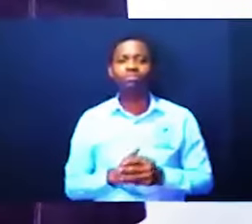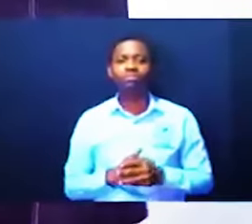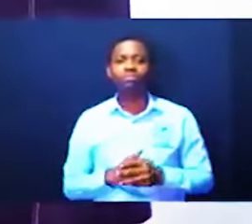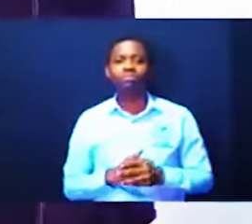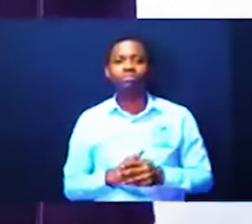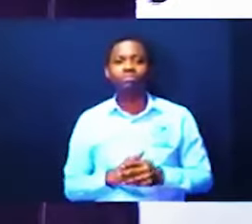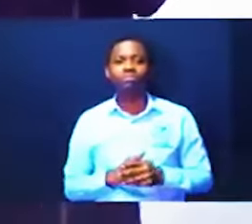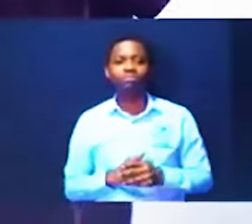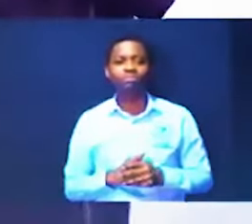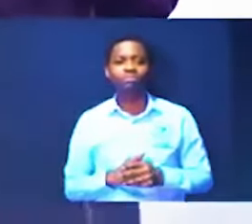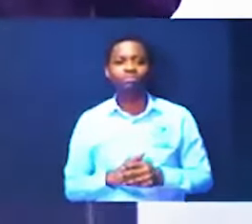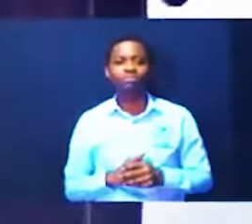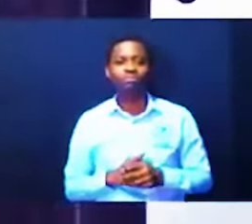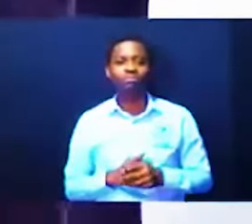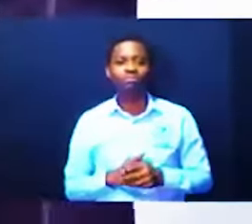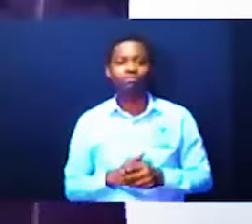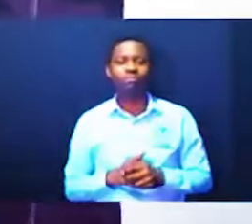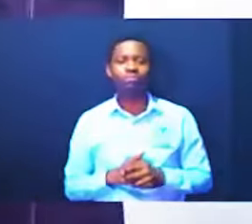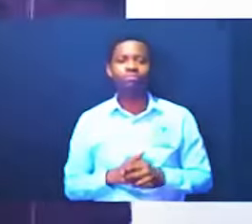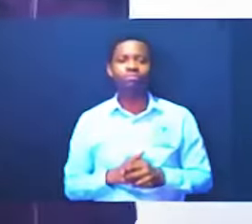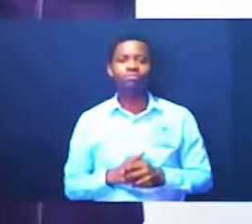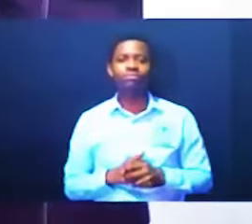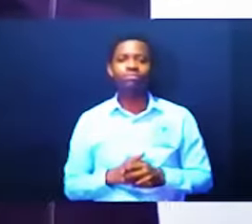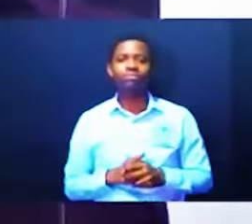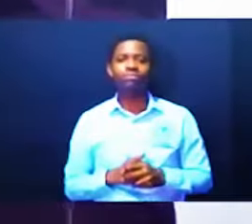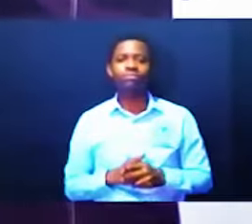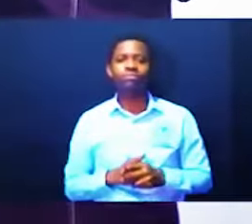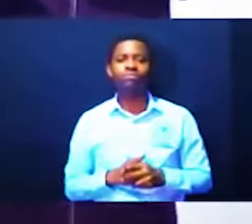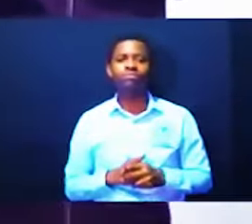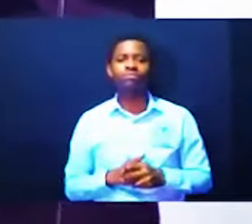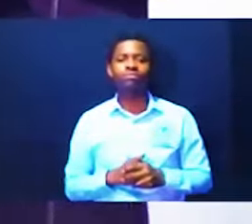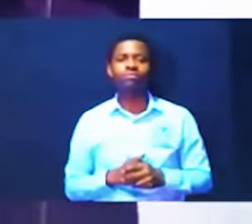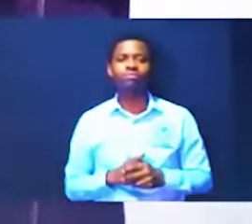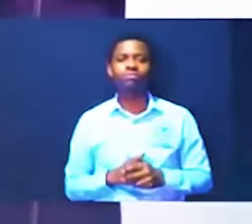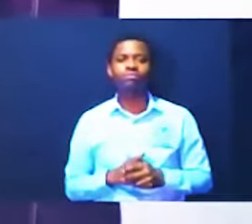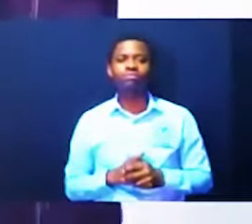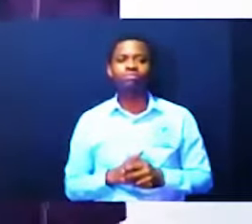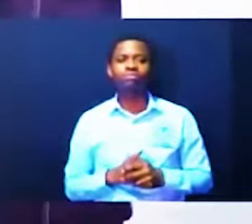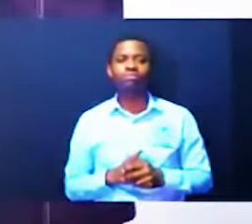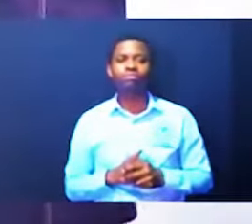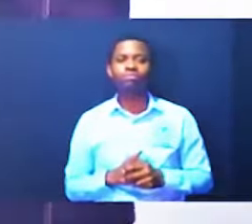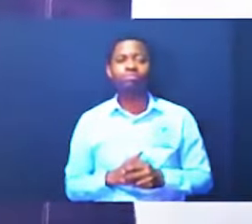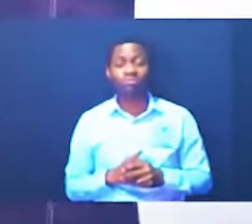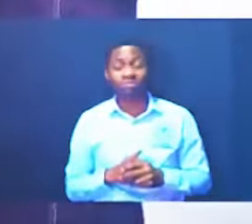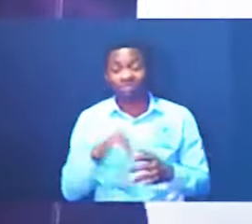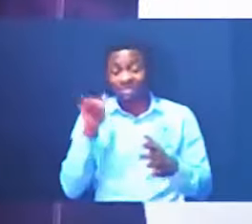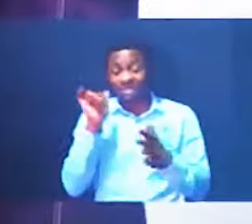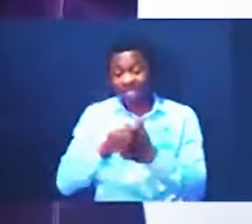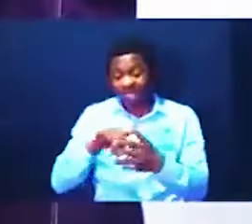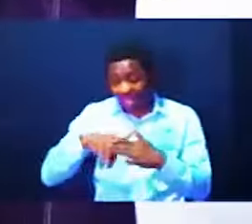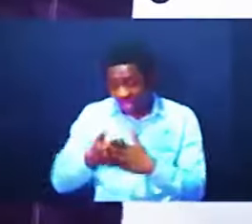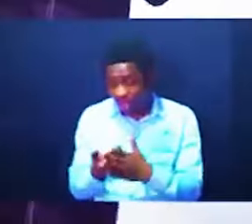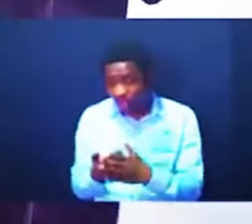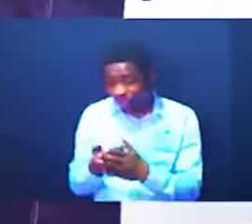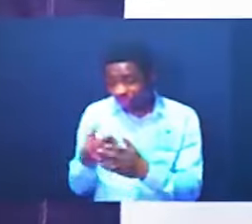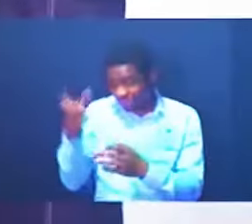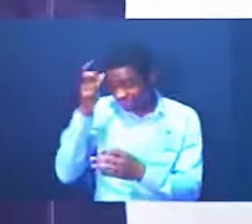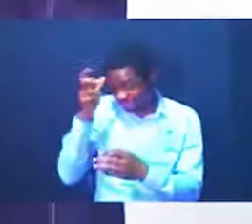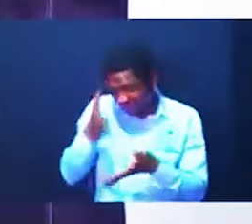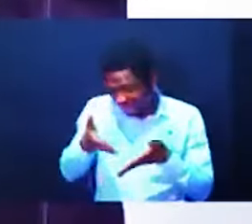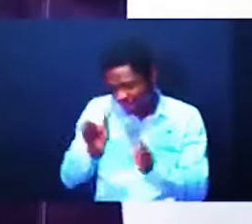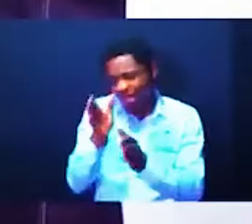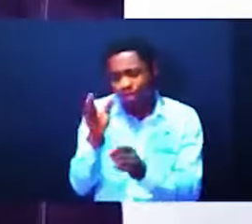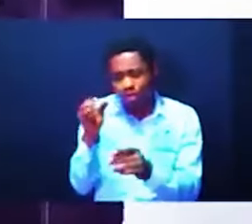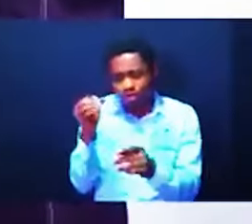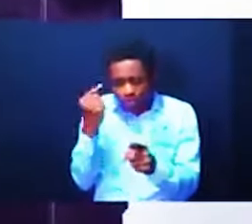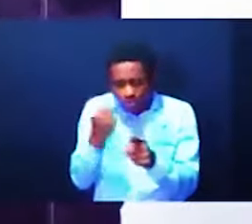Next week we'll be talking about how the devil helps you to nurture the seed. But let's pay